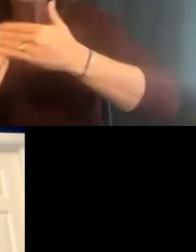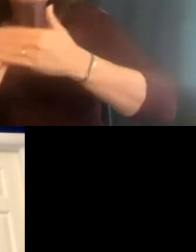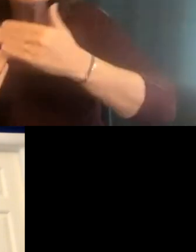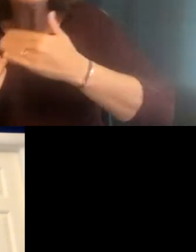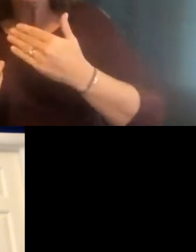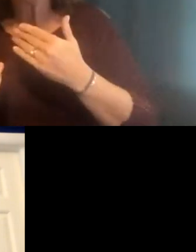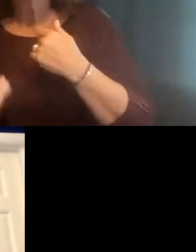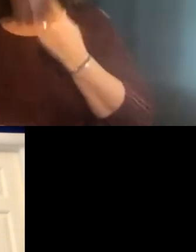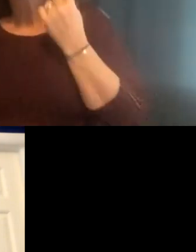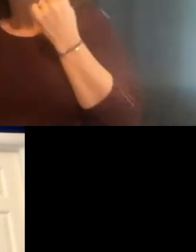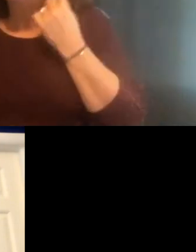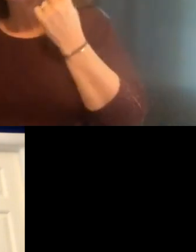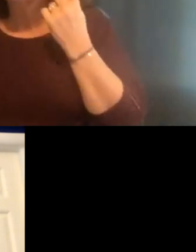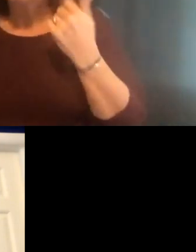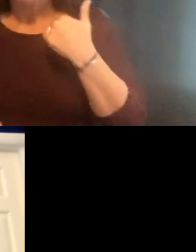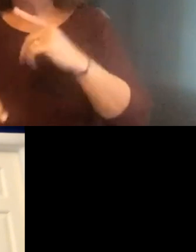wonder, is there any literature on